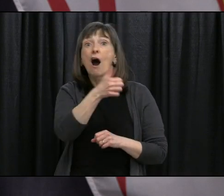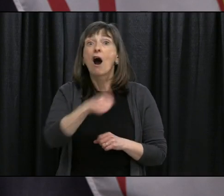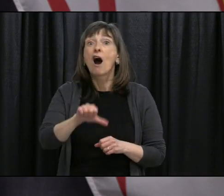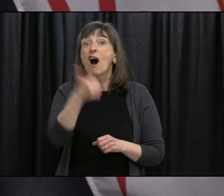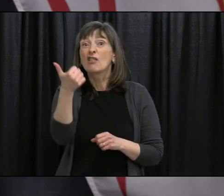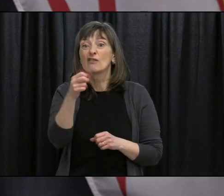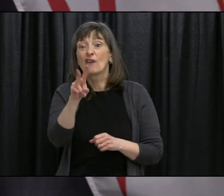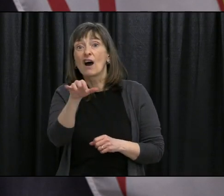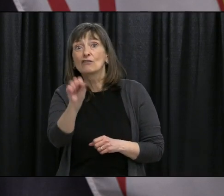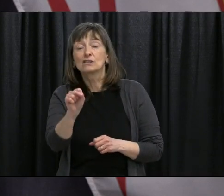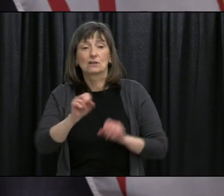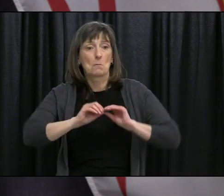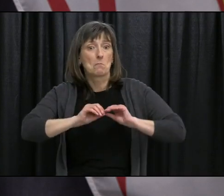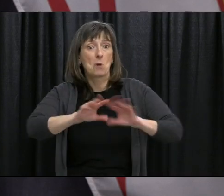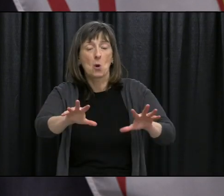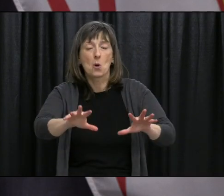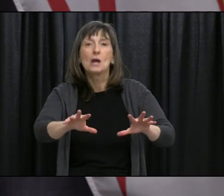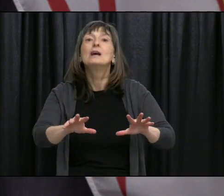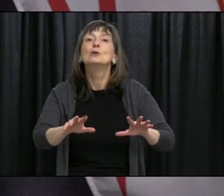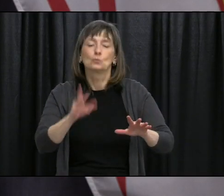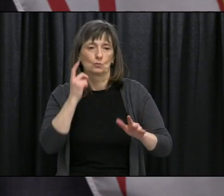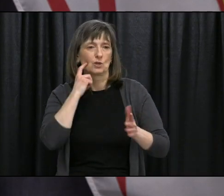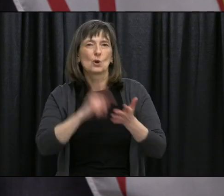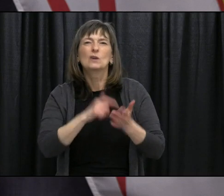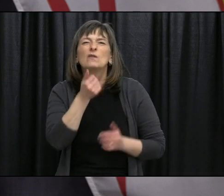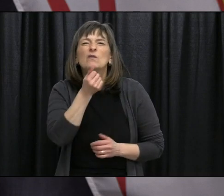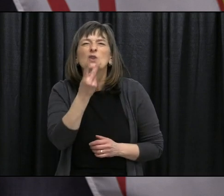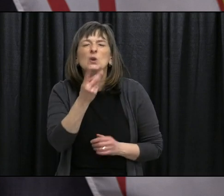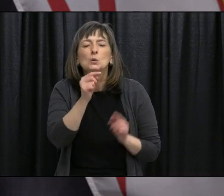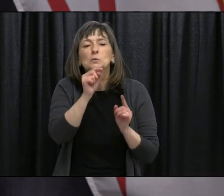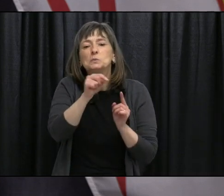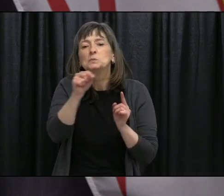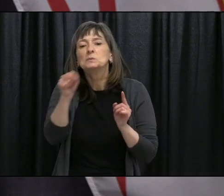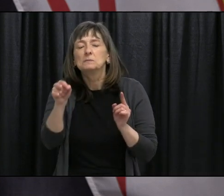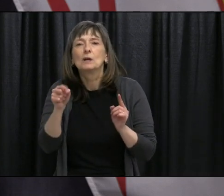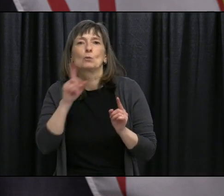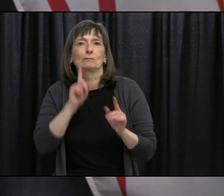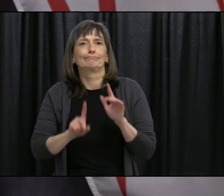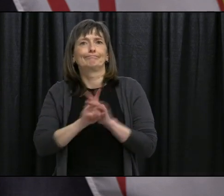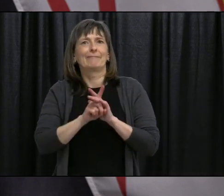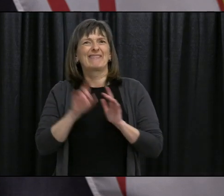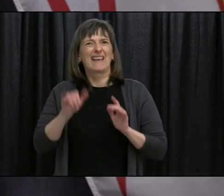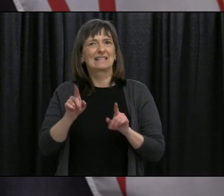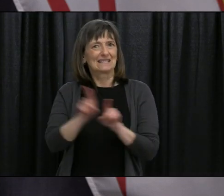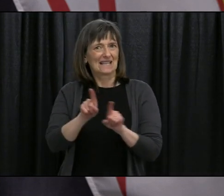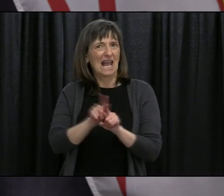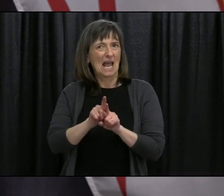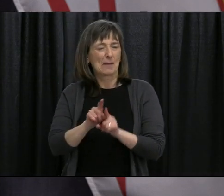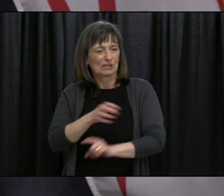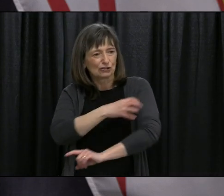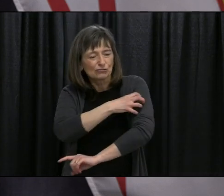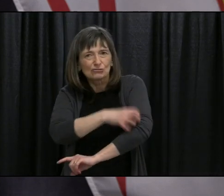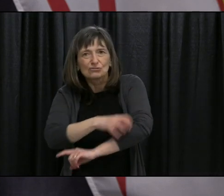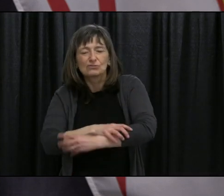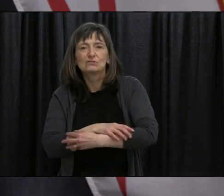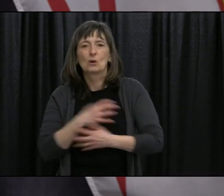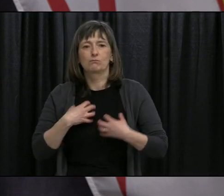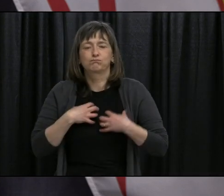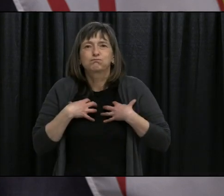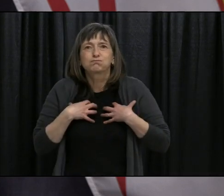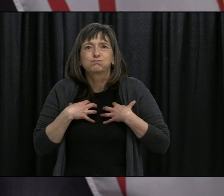they aren't common, but we do see them from time to time in other things as well. So they're not really what we